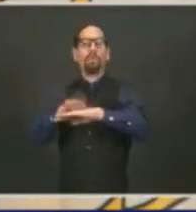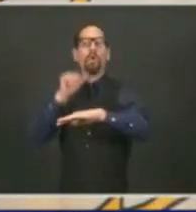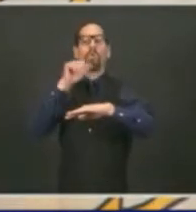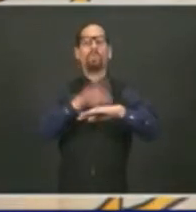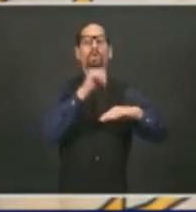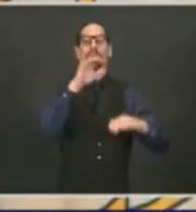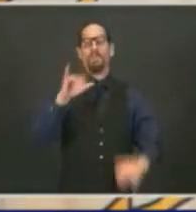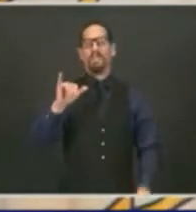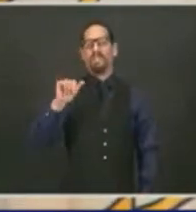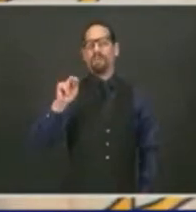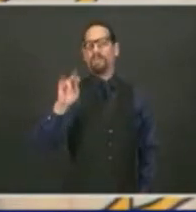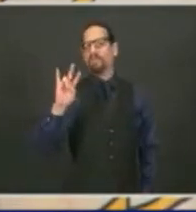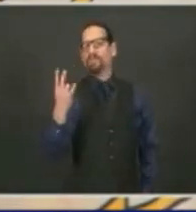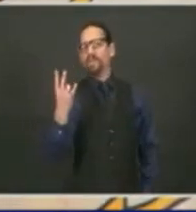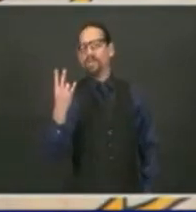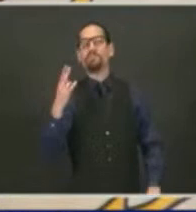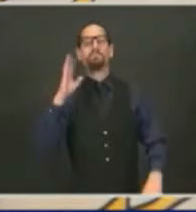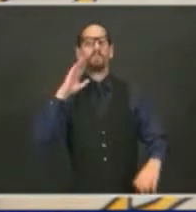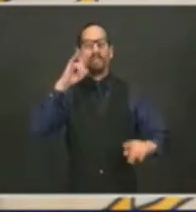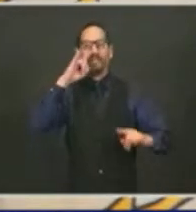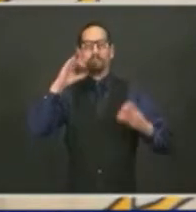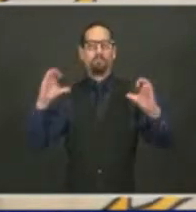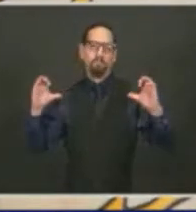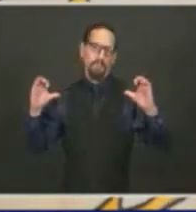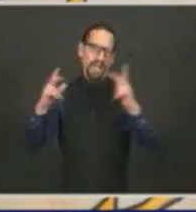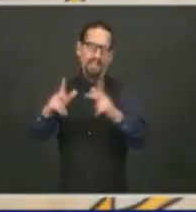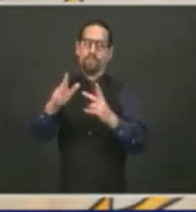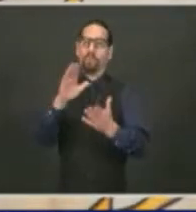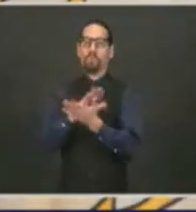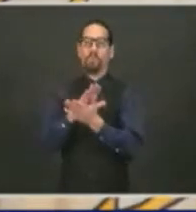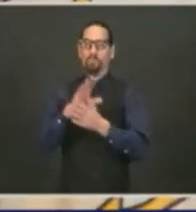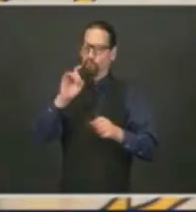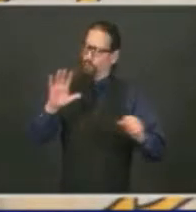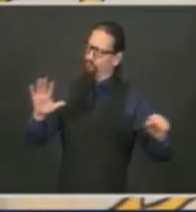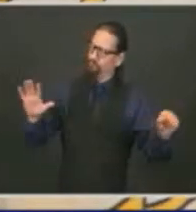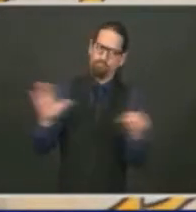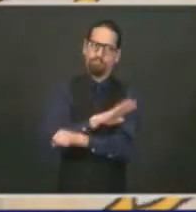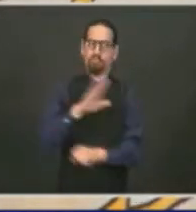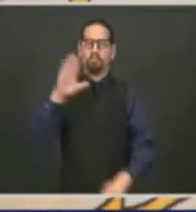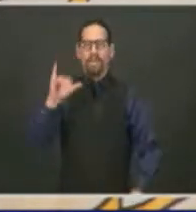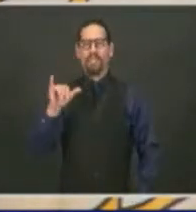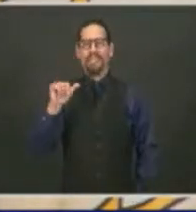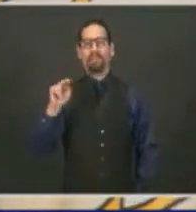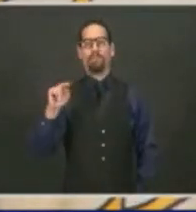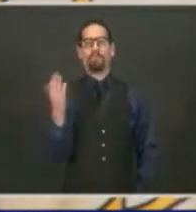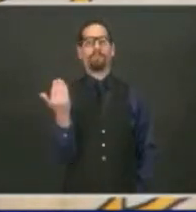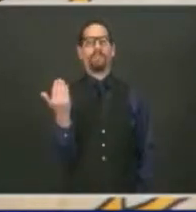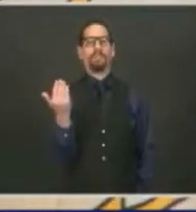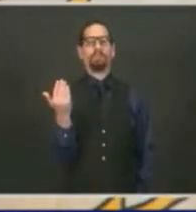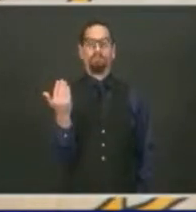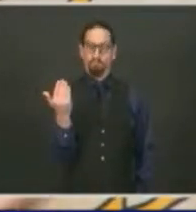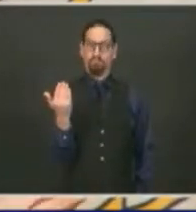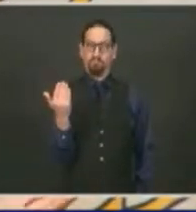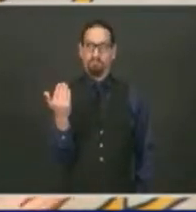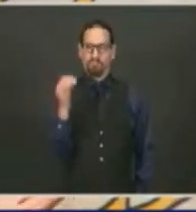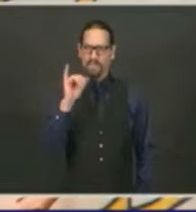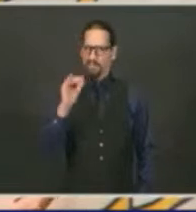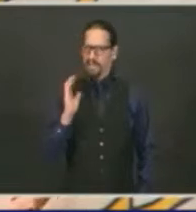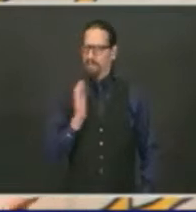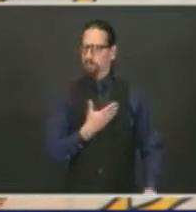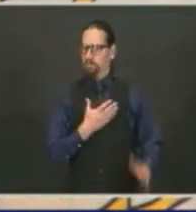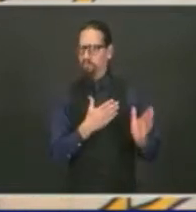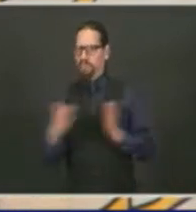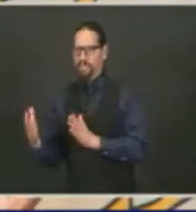back in person by the 15th. That's an approach that worked well in the fall. Now, there'll be many